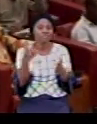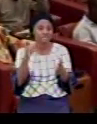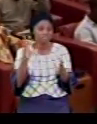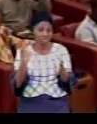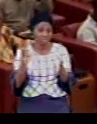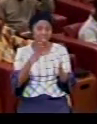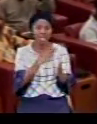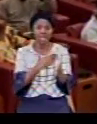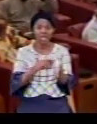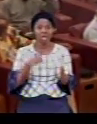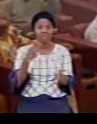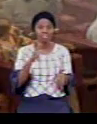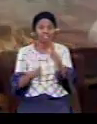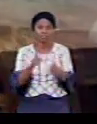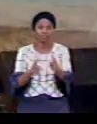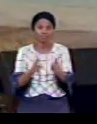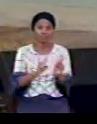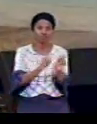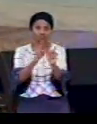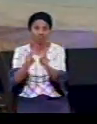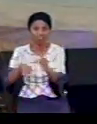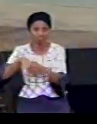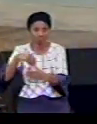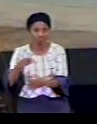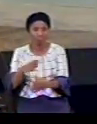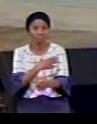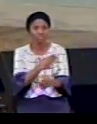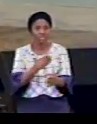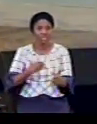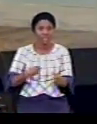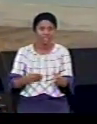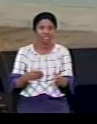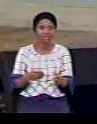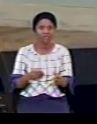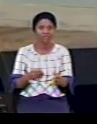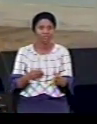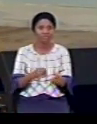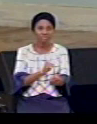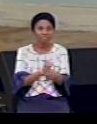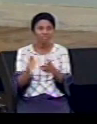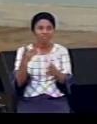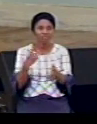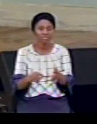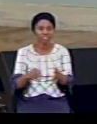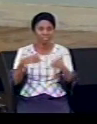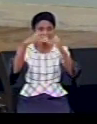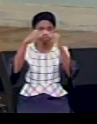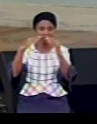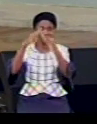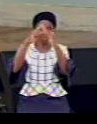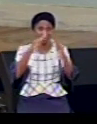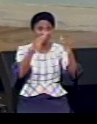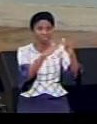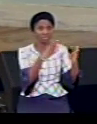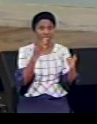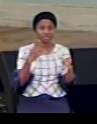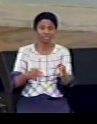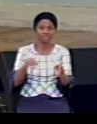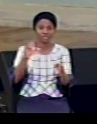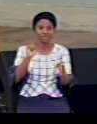the people went out and spoiled the tents of the Syrians.